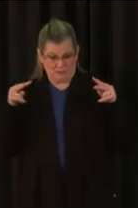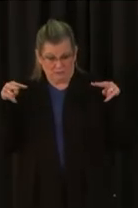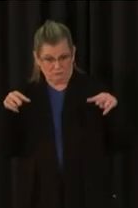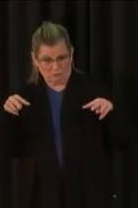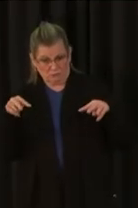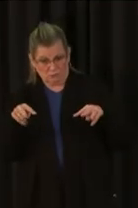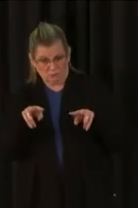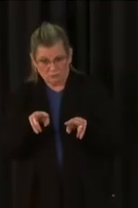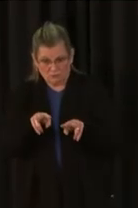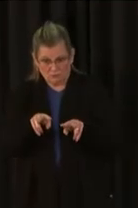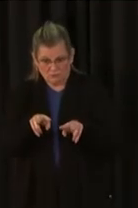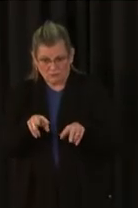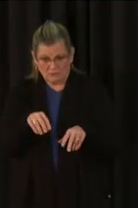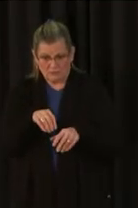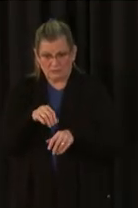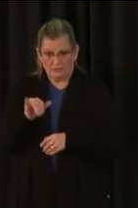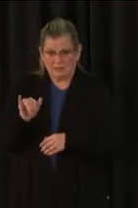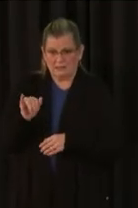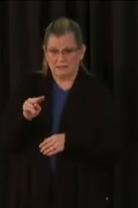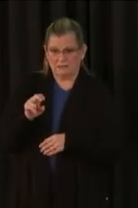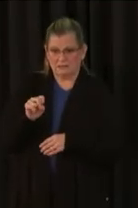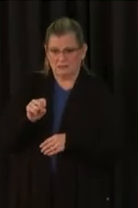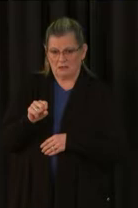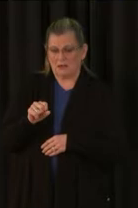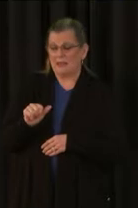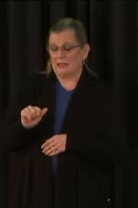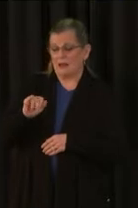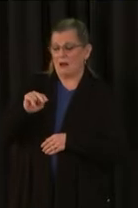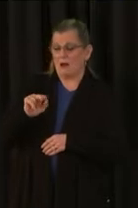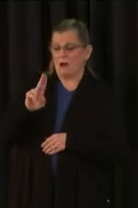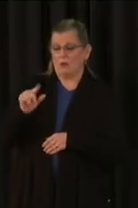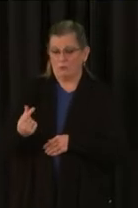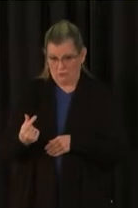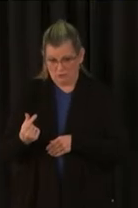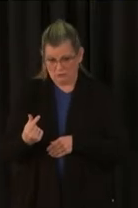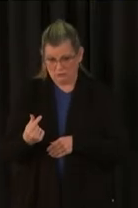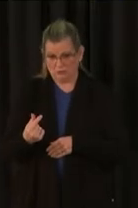text INAUG 2021 to